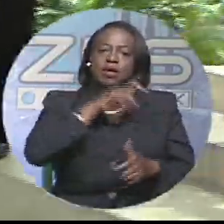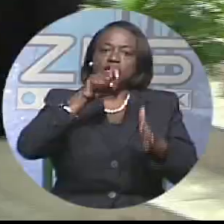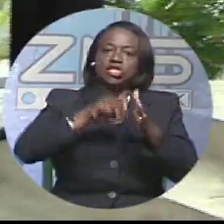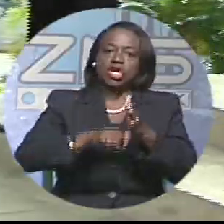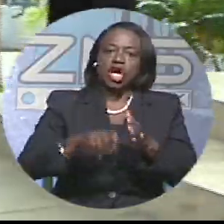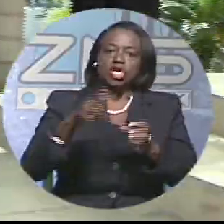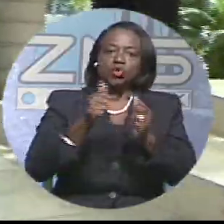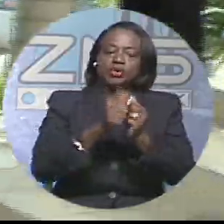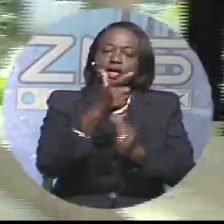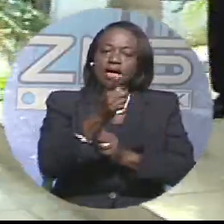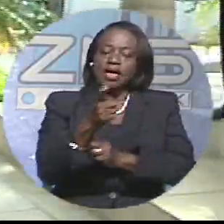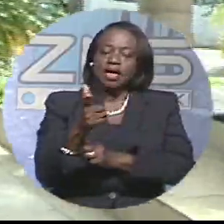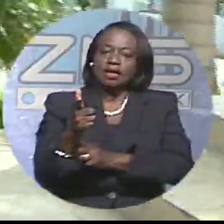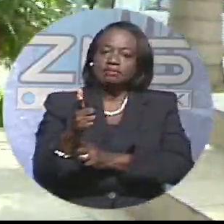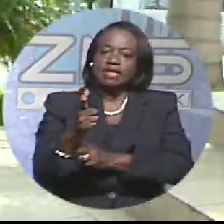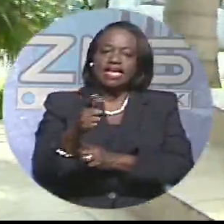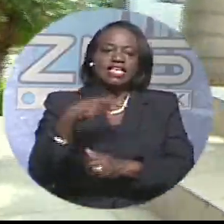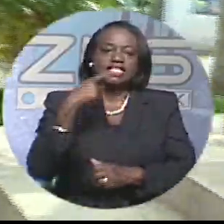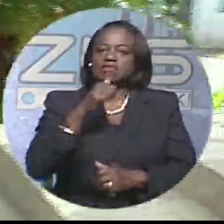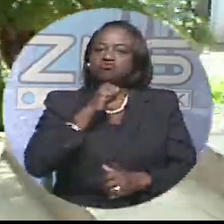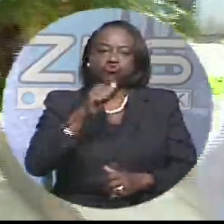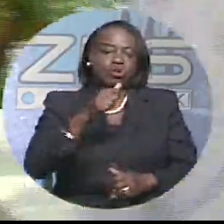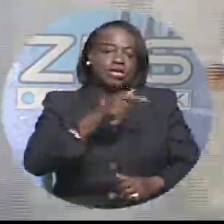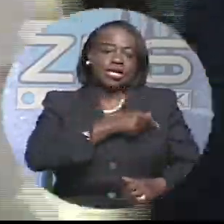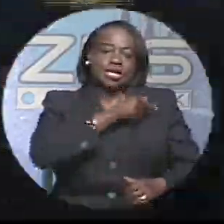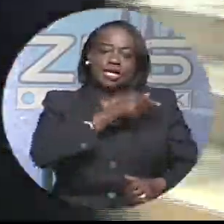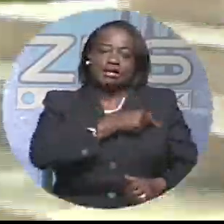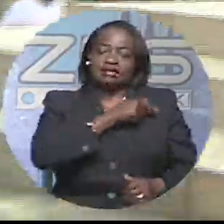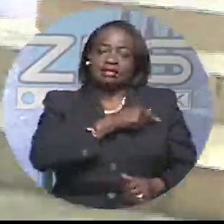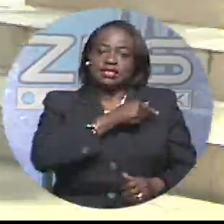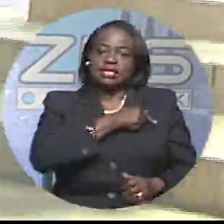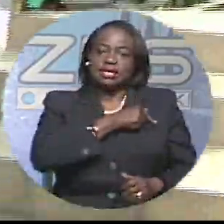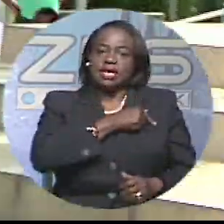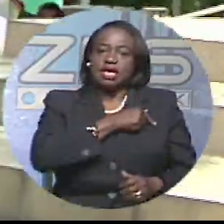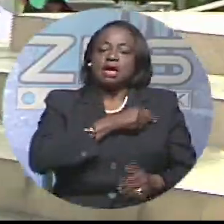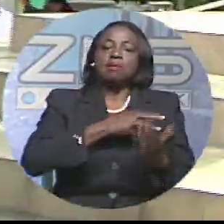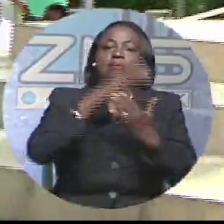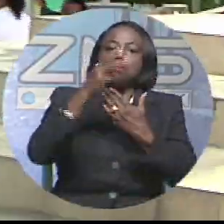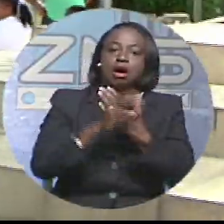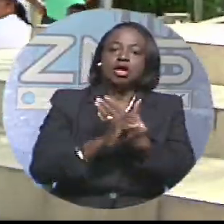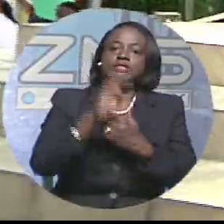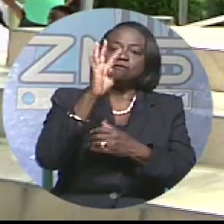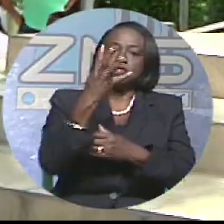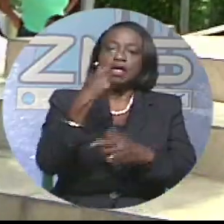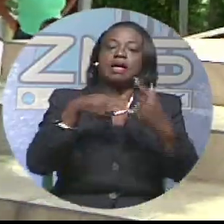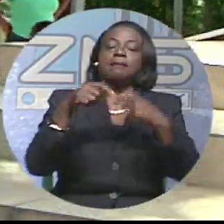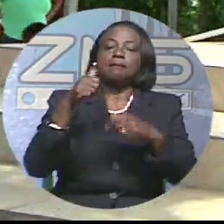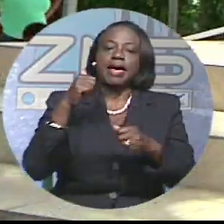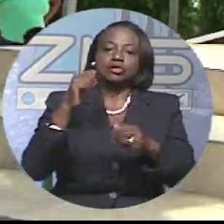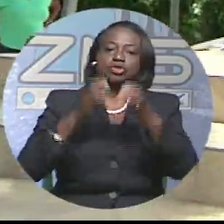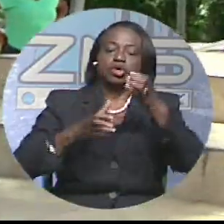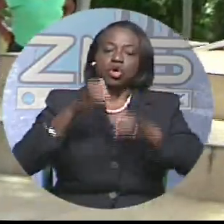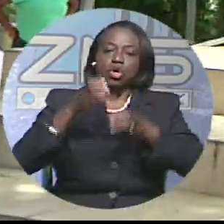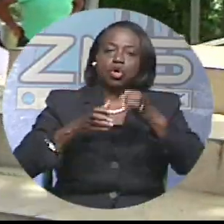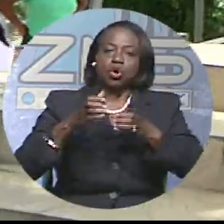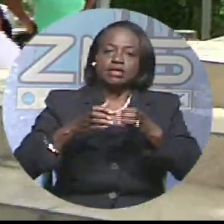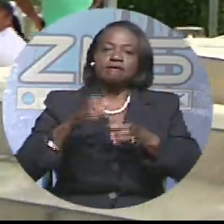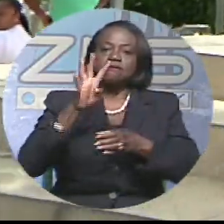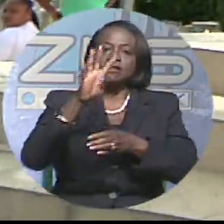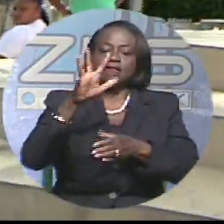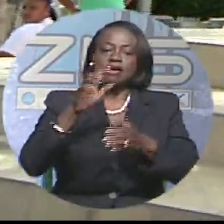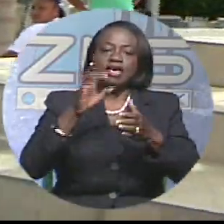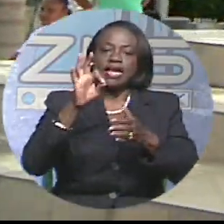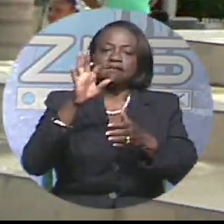of ammunition. He pled not guilty, and the case was adjourned to March 4th in Harbor Island. He was granted $8,500